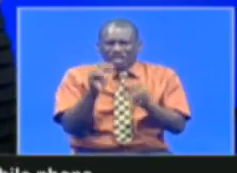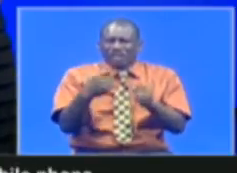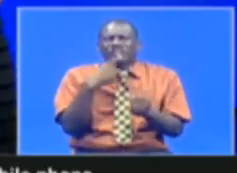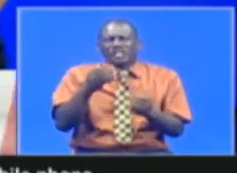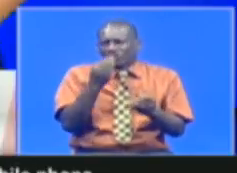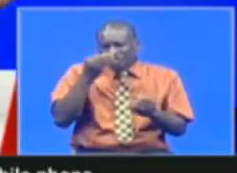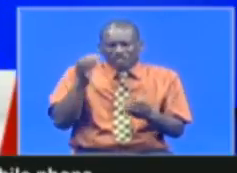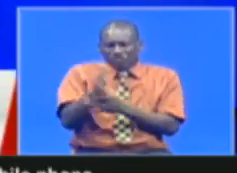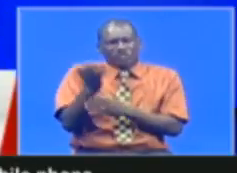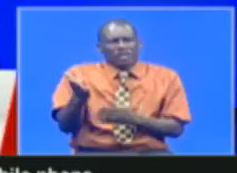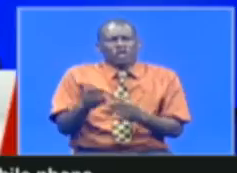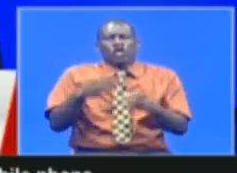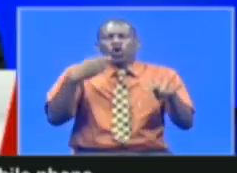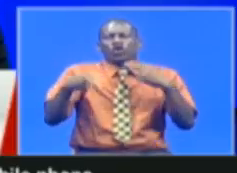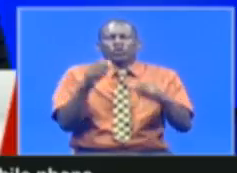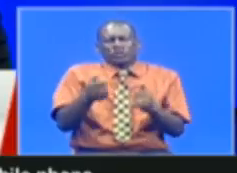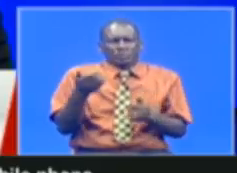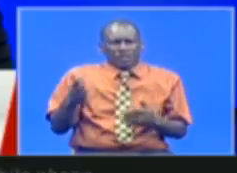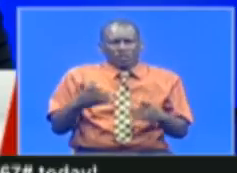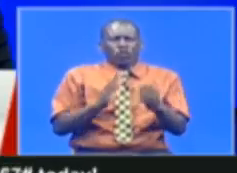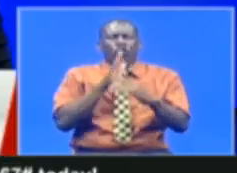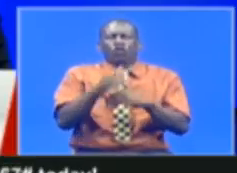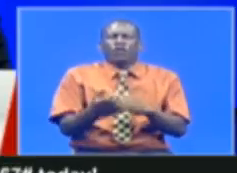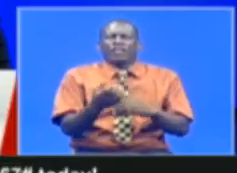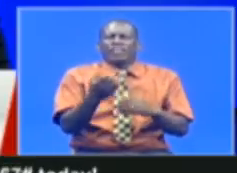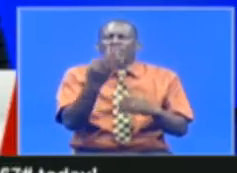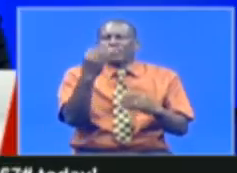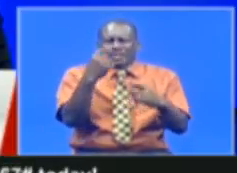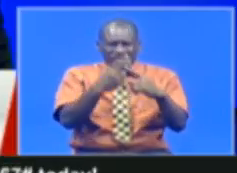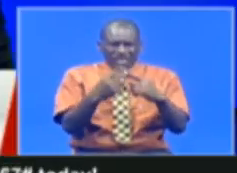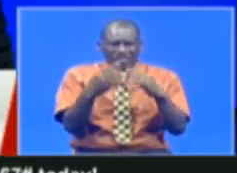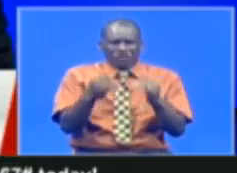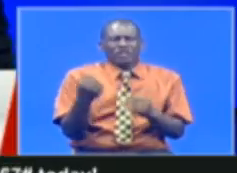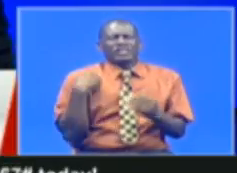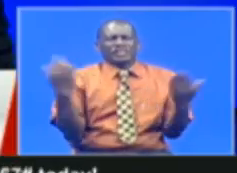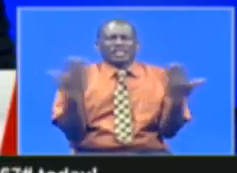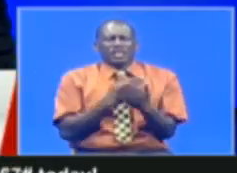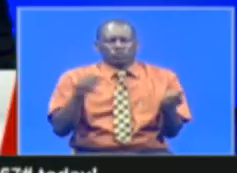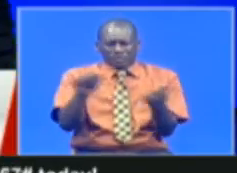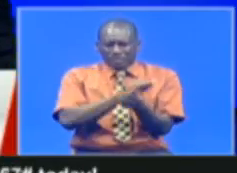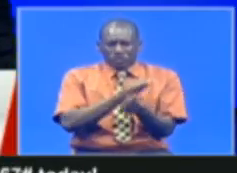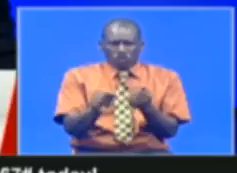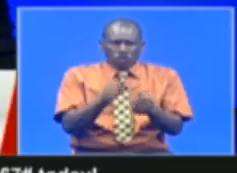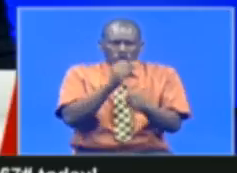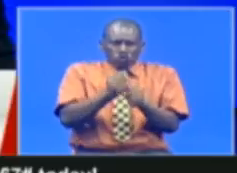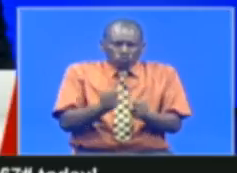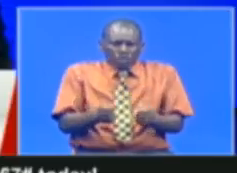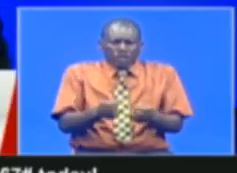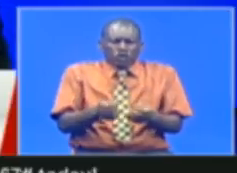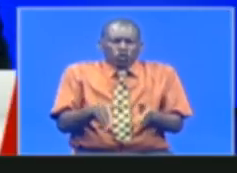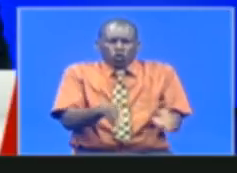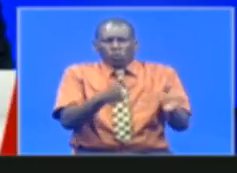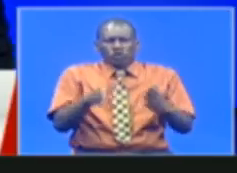myself. The hotel that has been in existence for more than three decades was last night brought down to make way for the expansion of